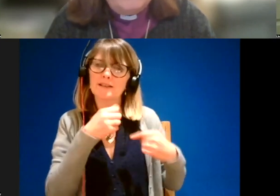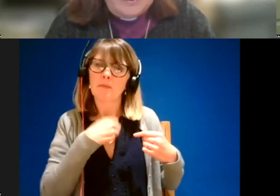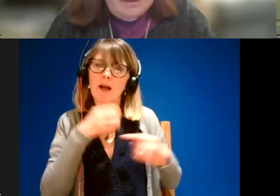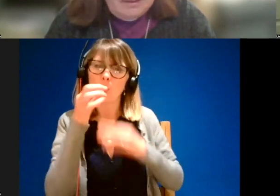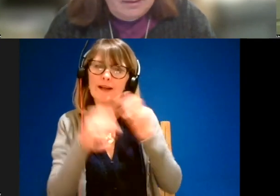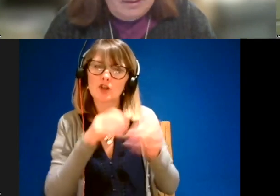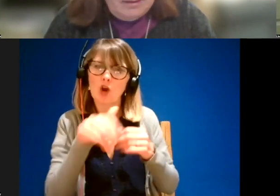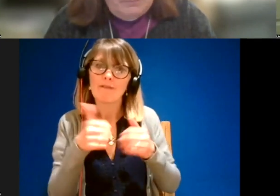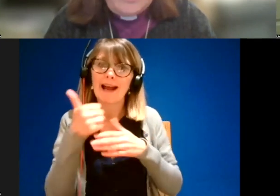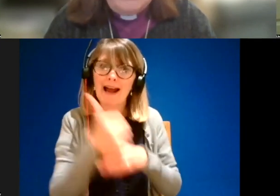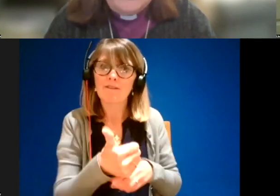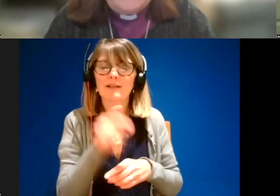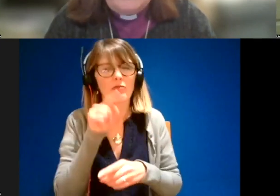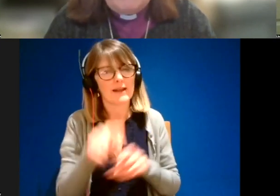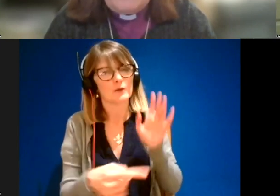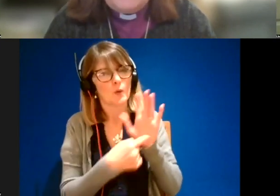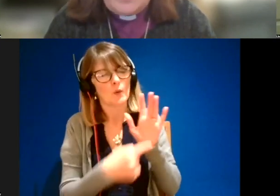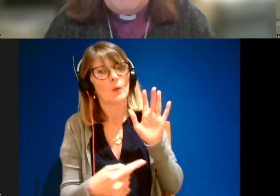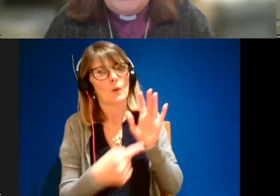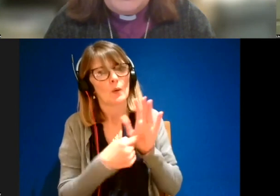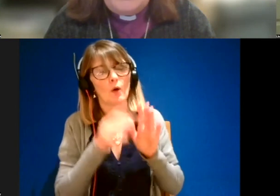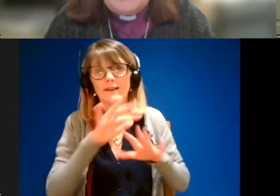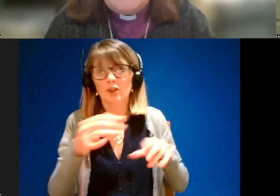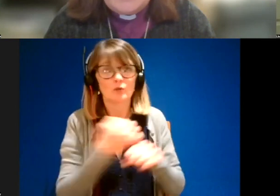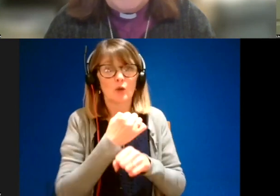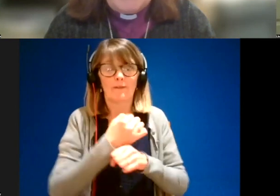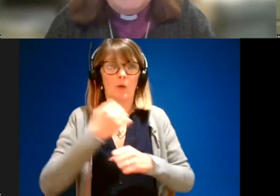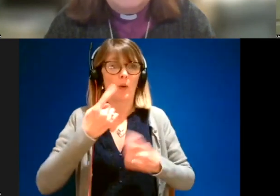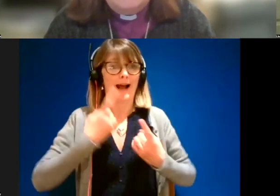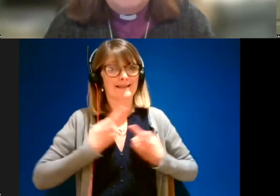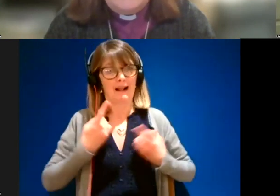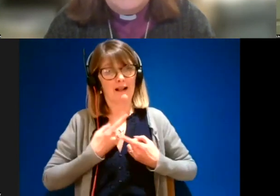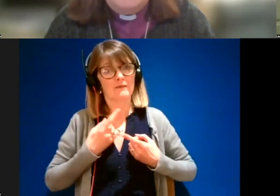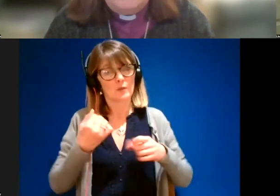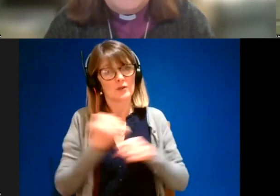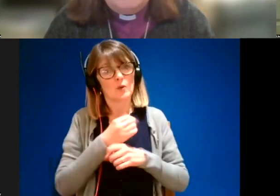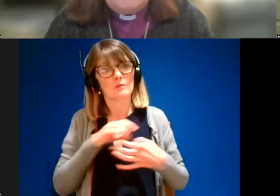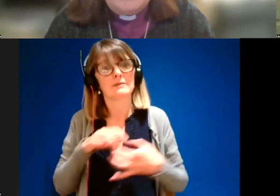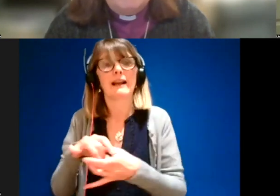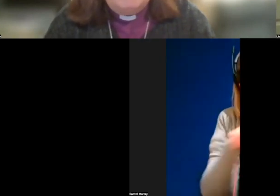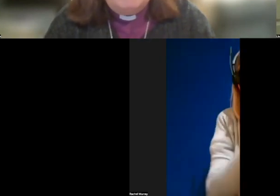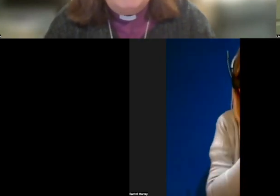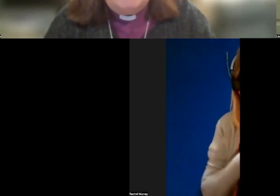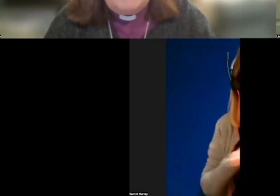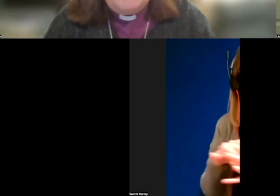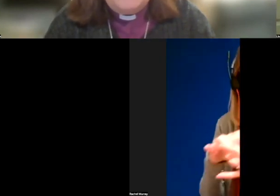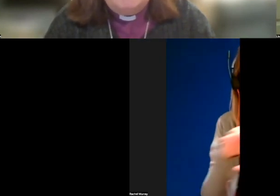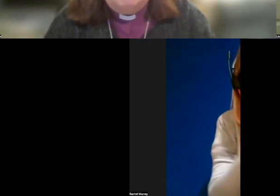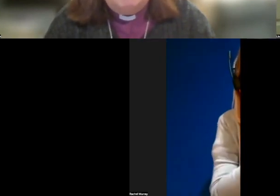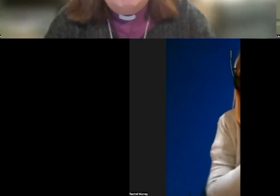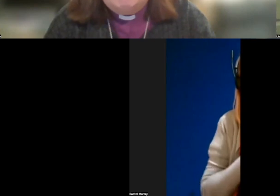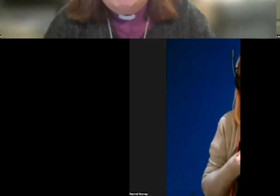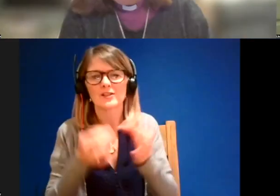think we don't just do it for ourselves, we do it together in all of that very